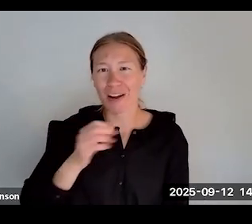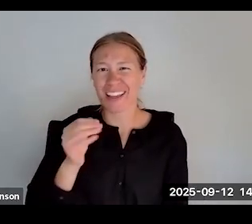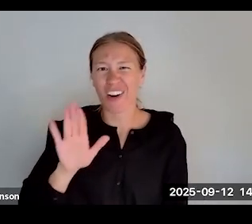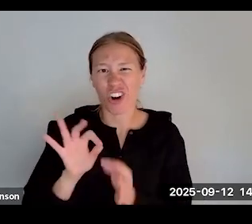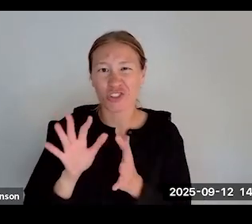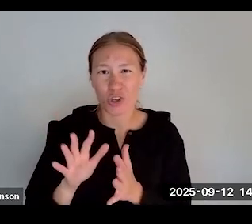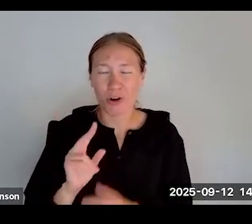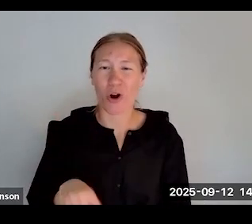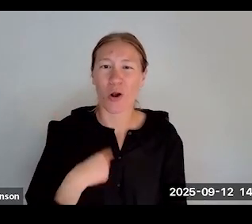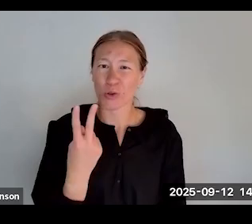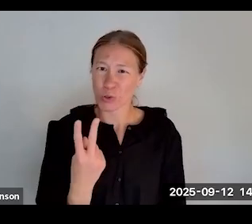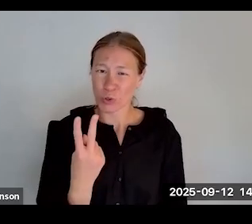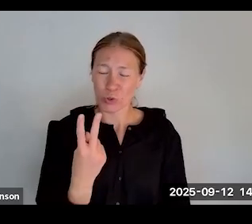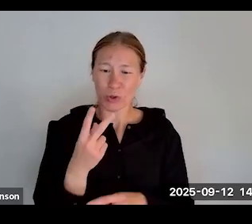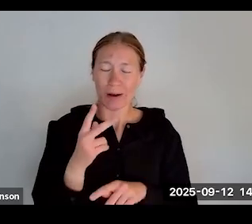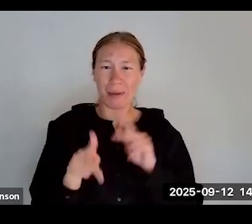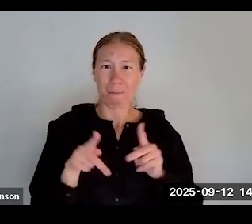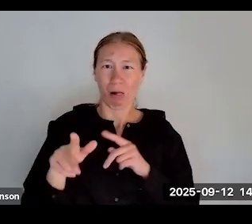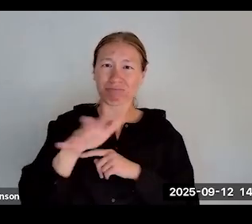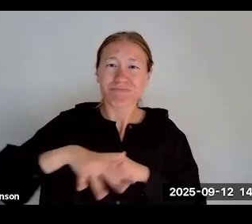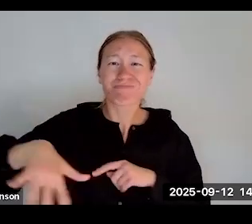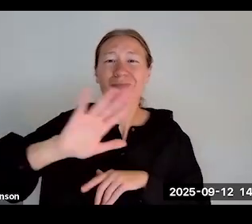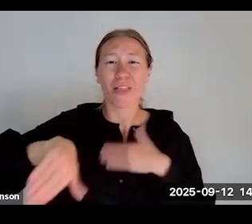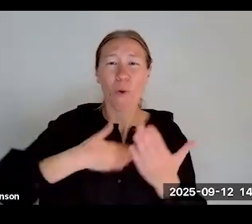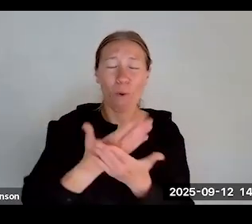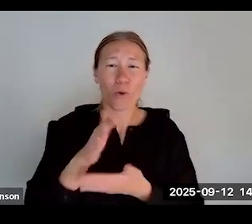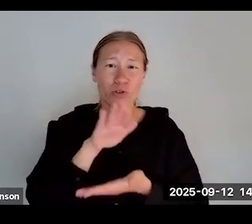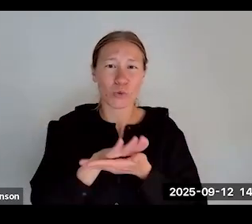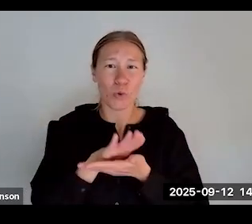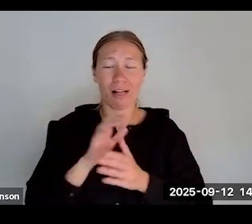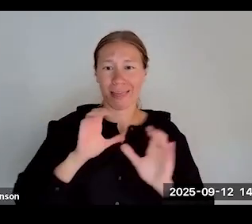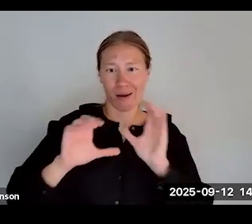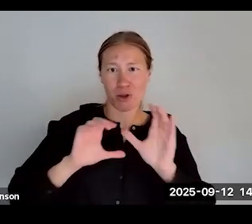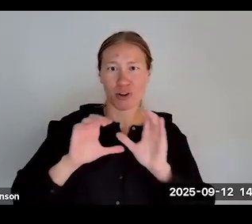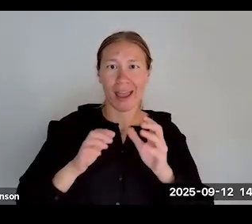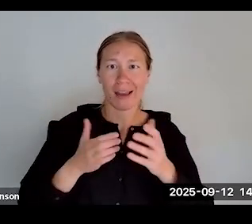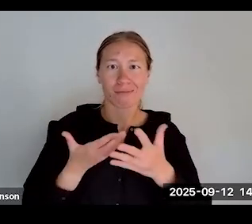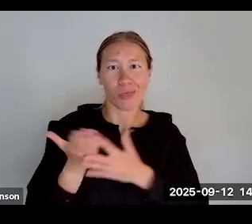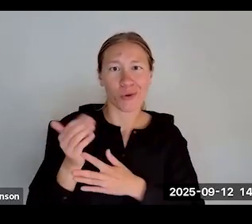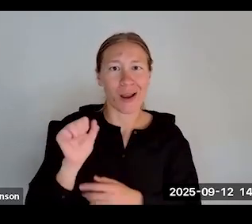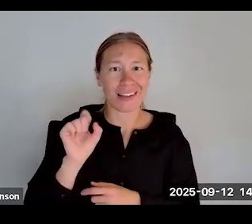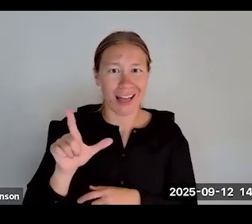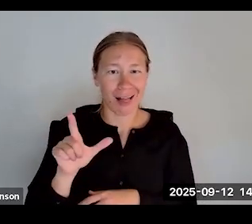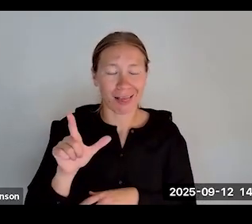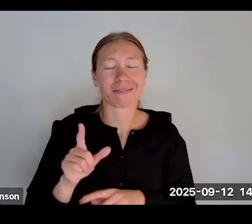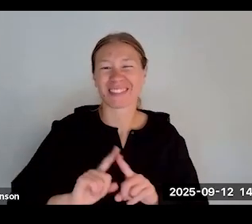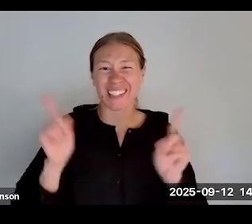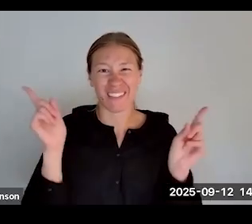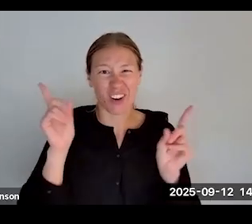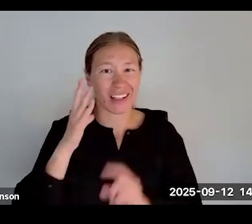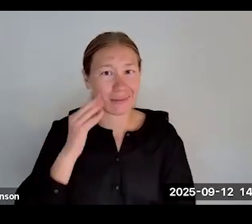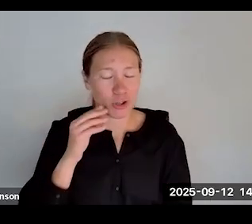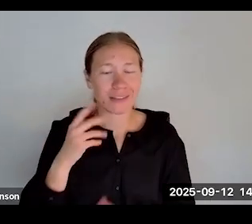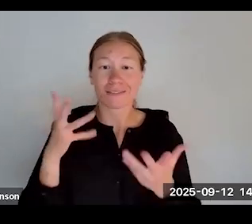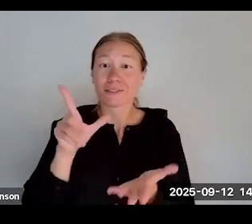in the entire school who can communicate in ASL. It's a very different experience. This book was published in